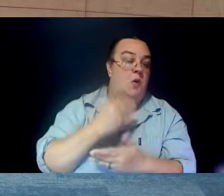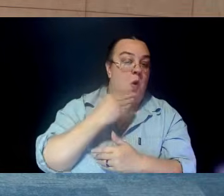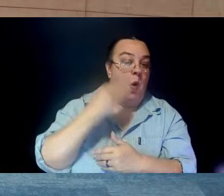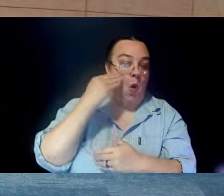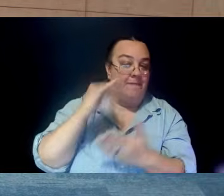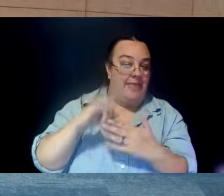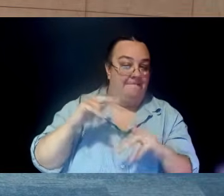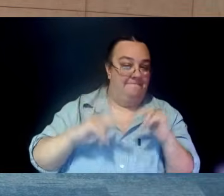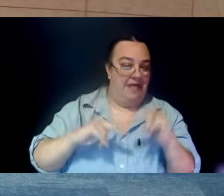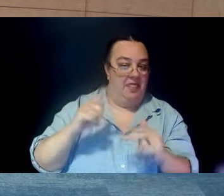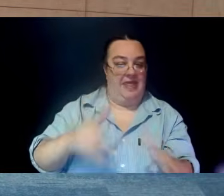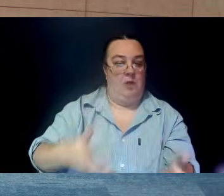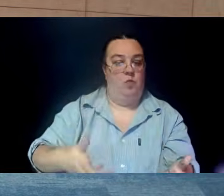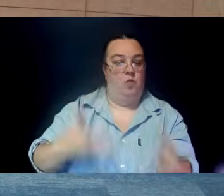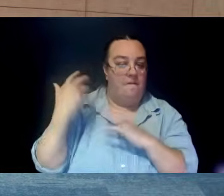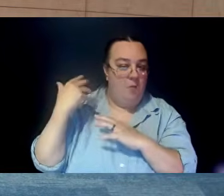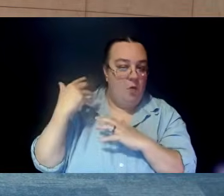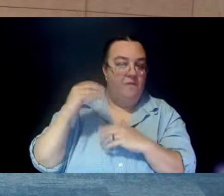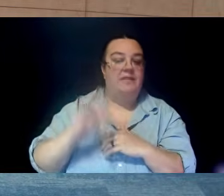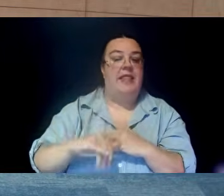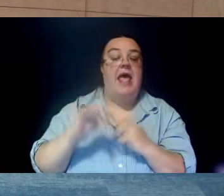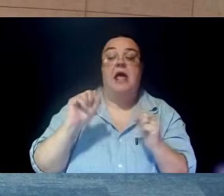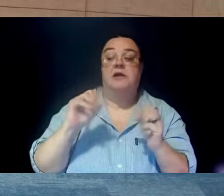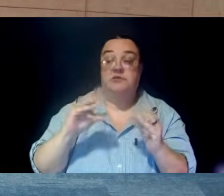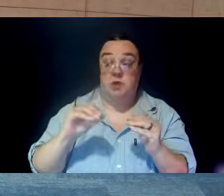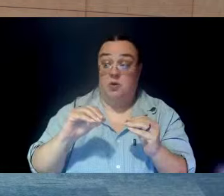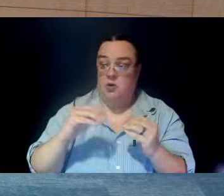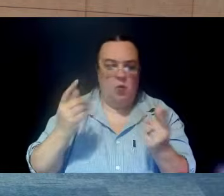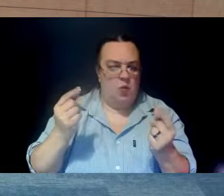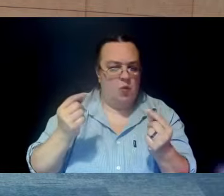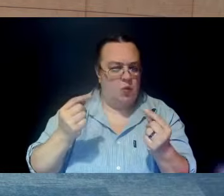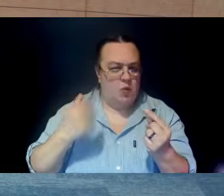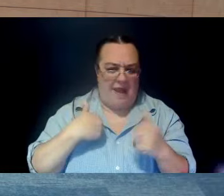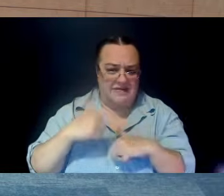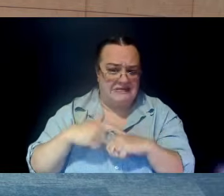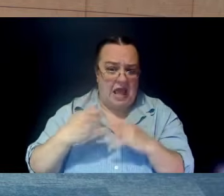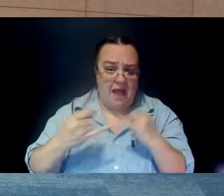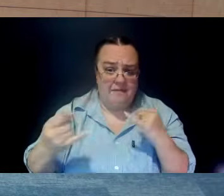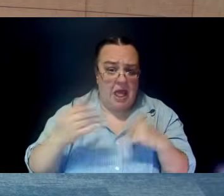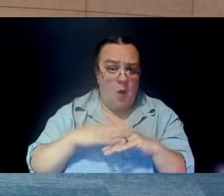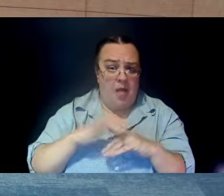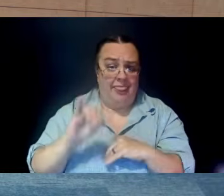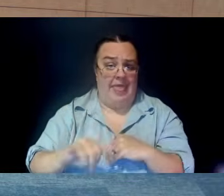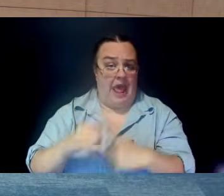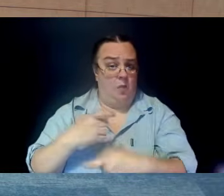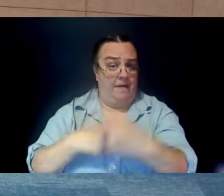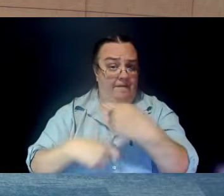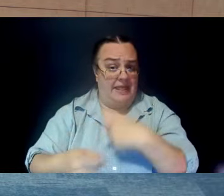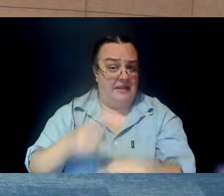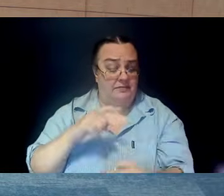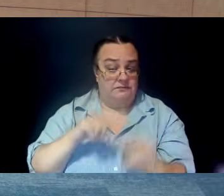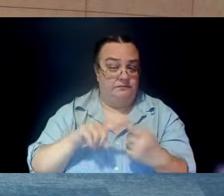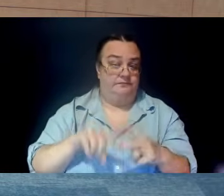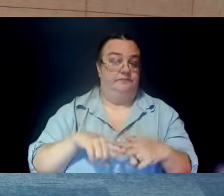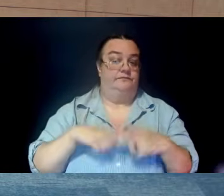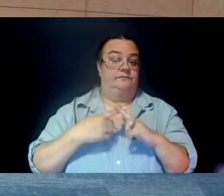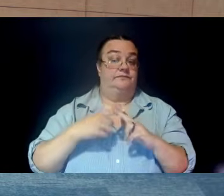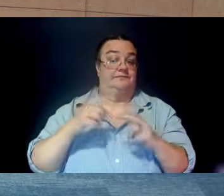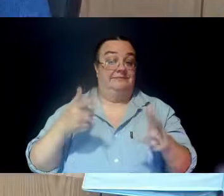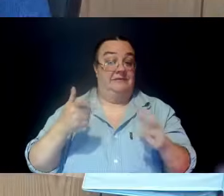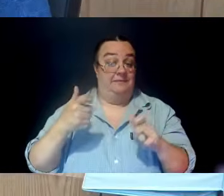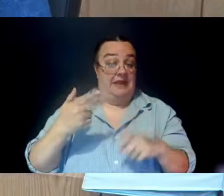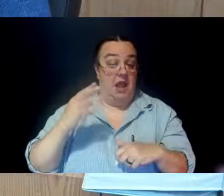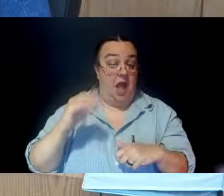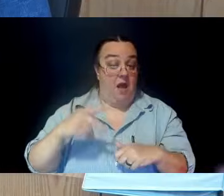they took it out. So what's the timeline on that being replaced to the original speed hump size that it